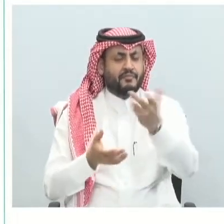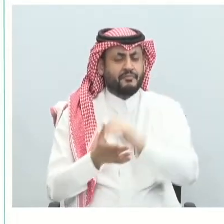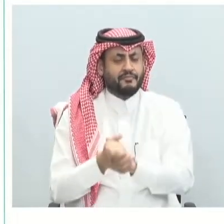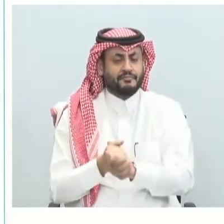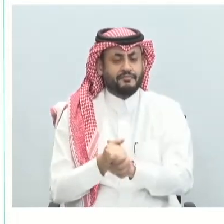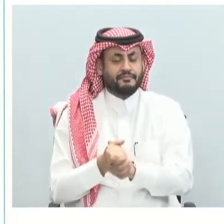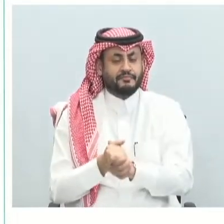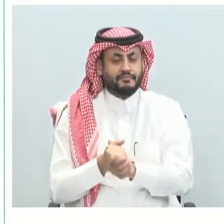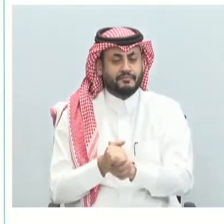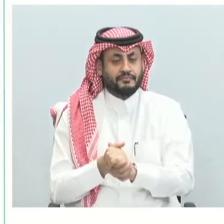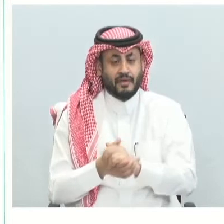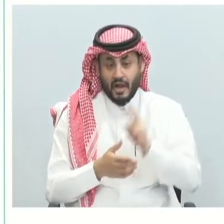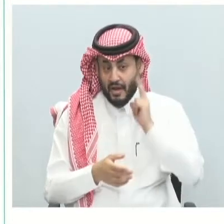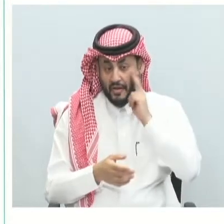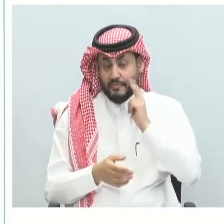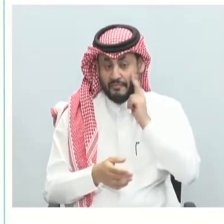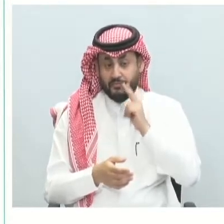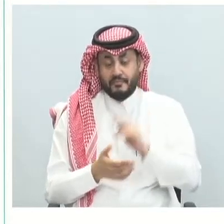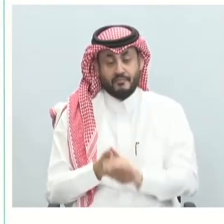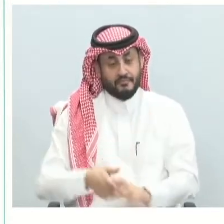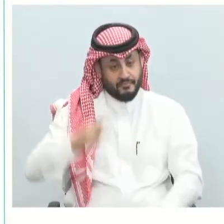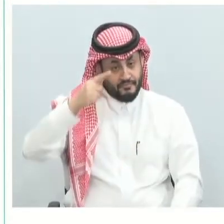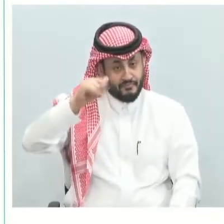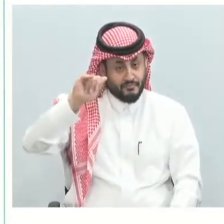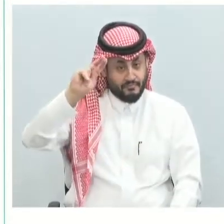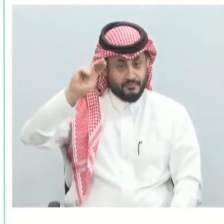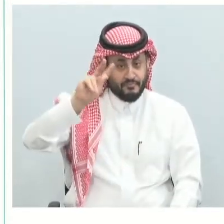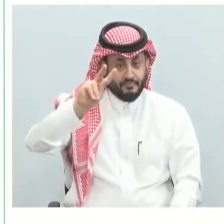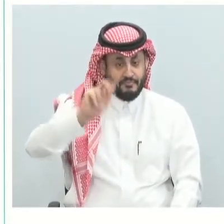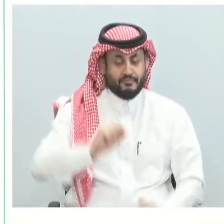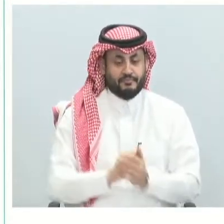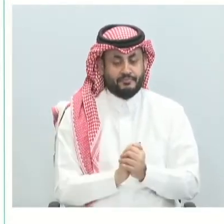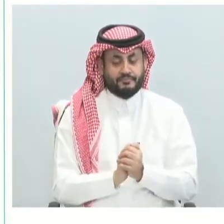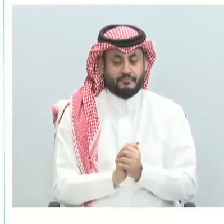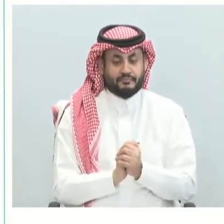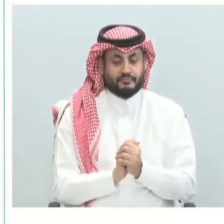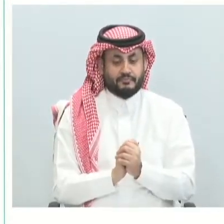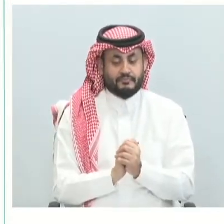is the color here? Can you tell me? It's a pink. Excellent. So we have